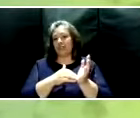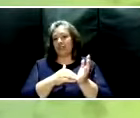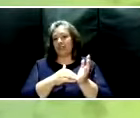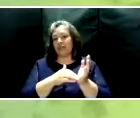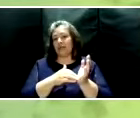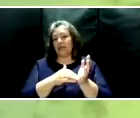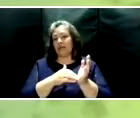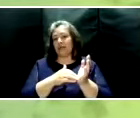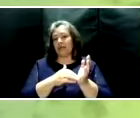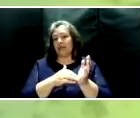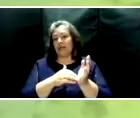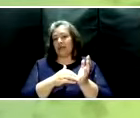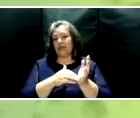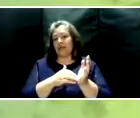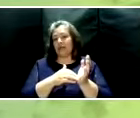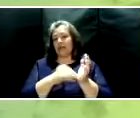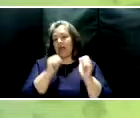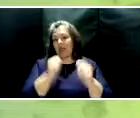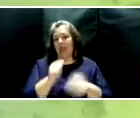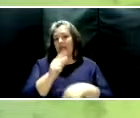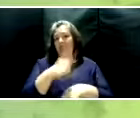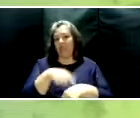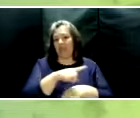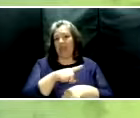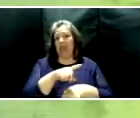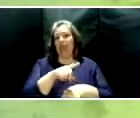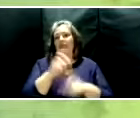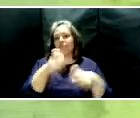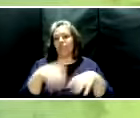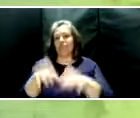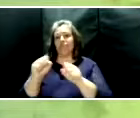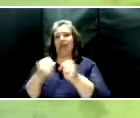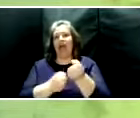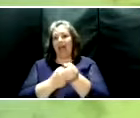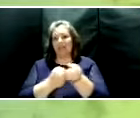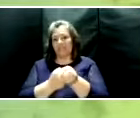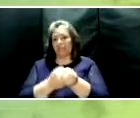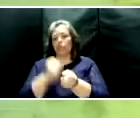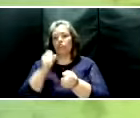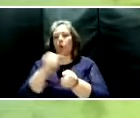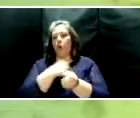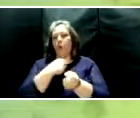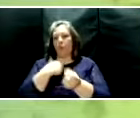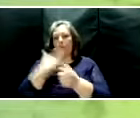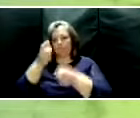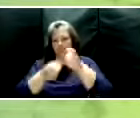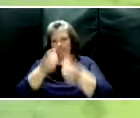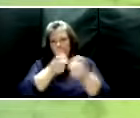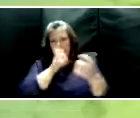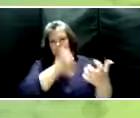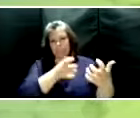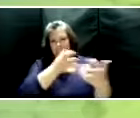able to act from a place of advocacy. And so we've tailored our content around that. Not only are we tailoring